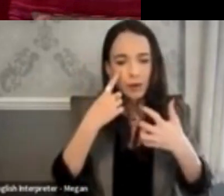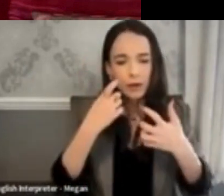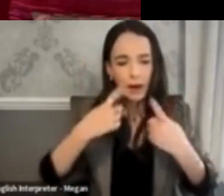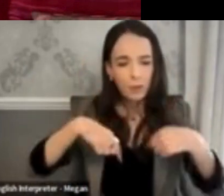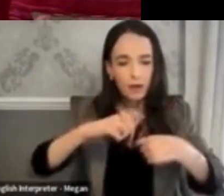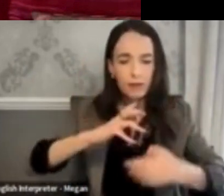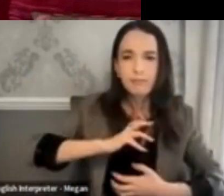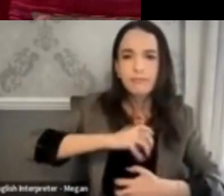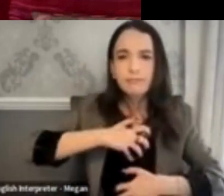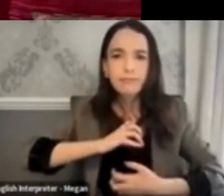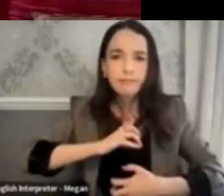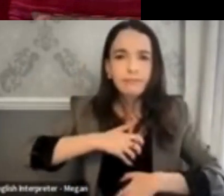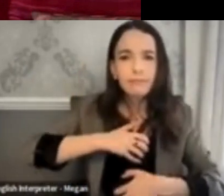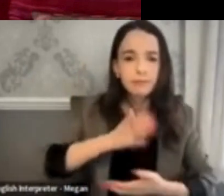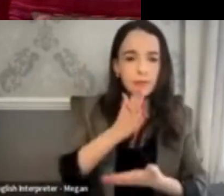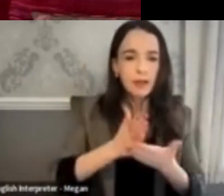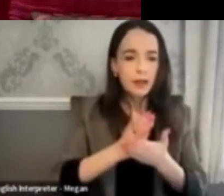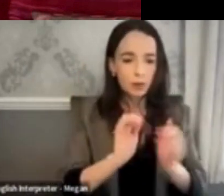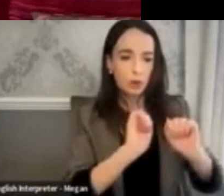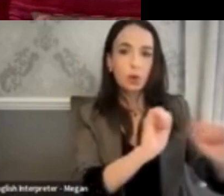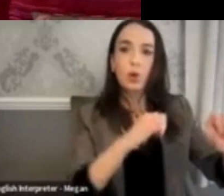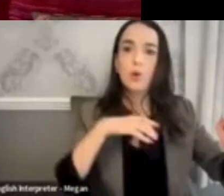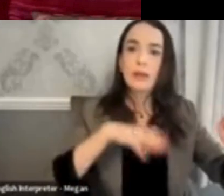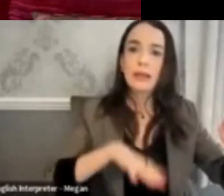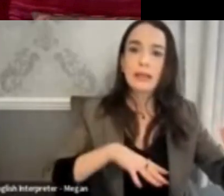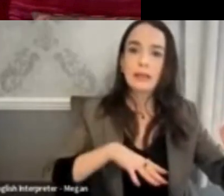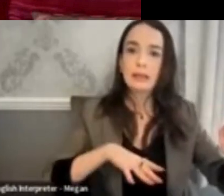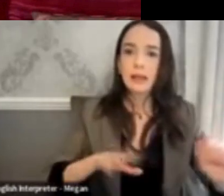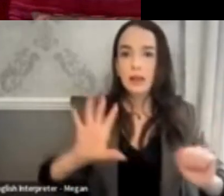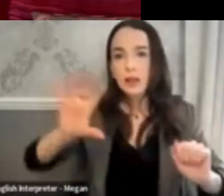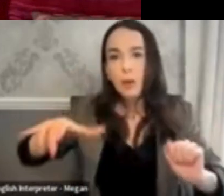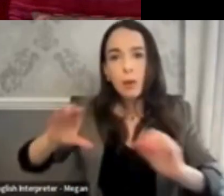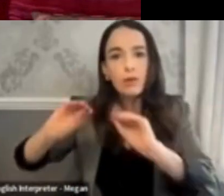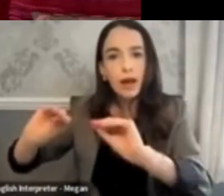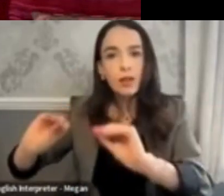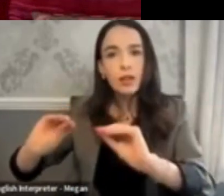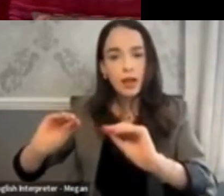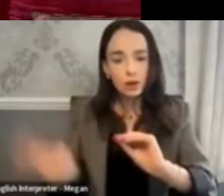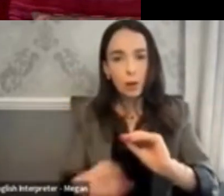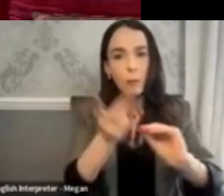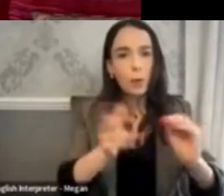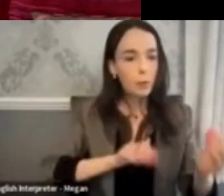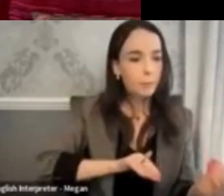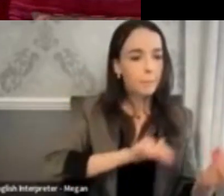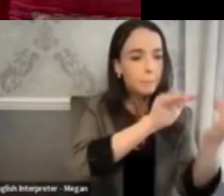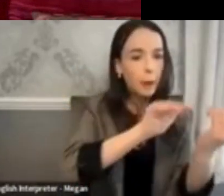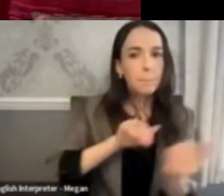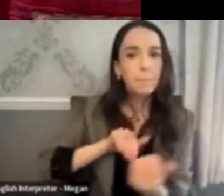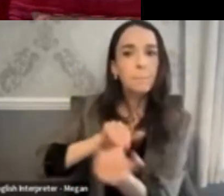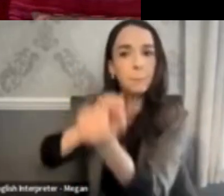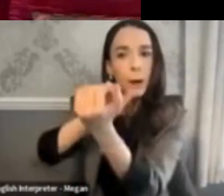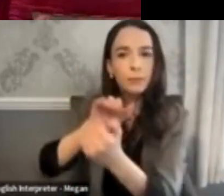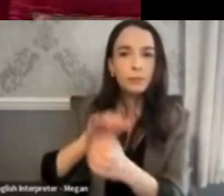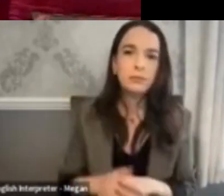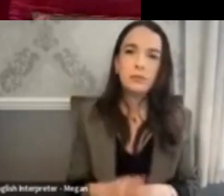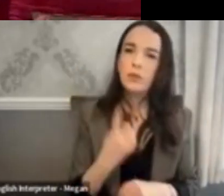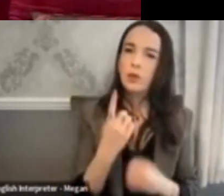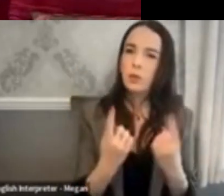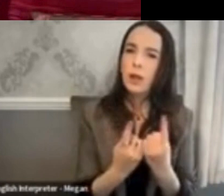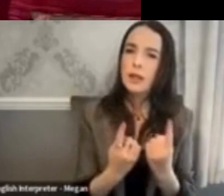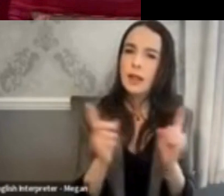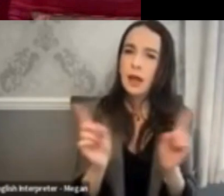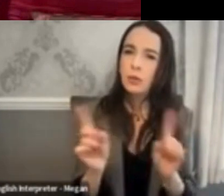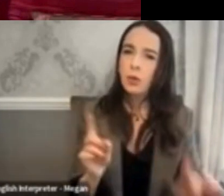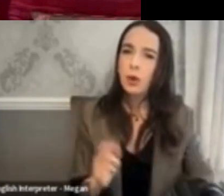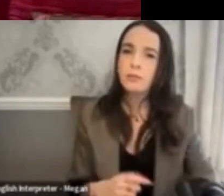yours and the DFE's needs. One of the first things we've done is to stagger the requirements in the first year